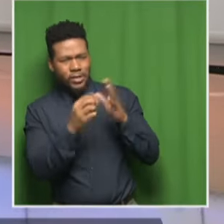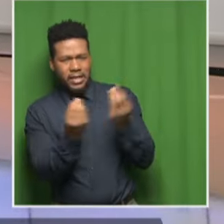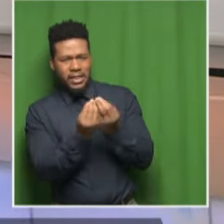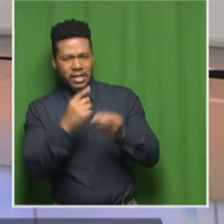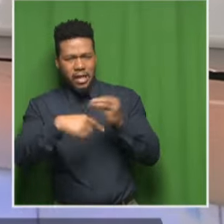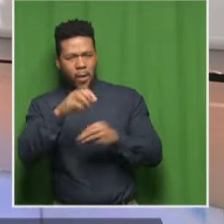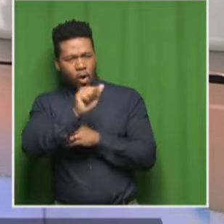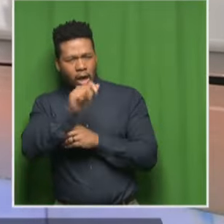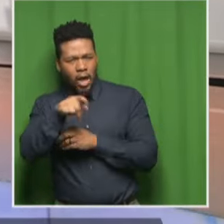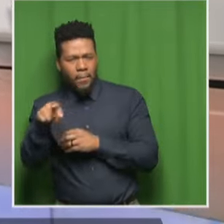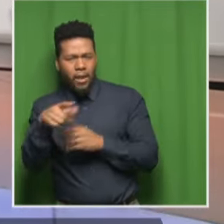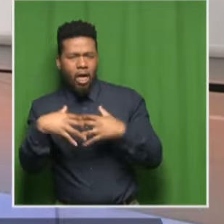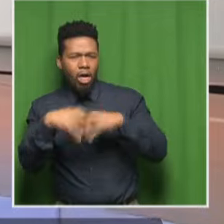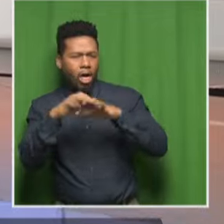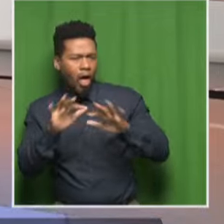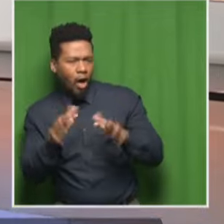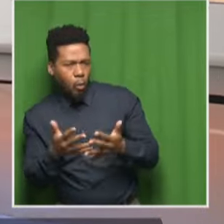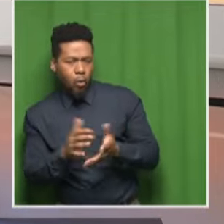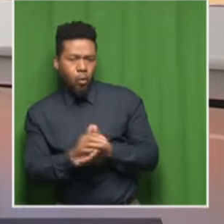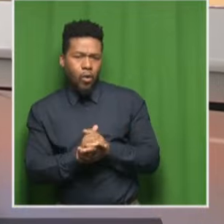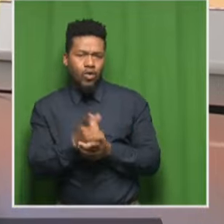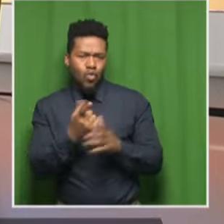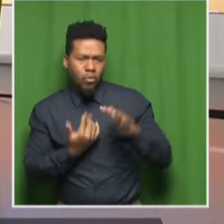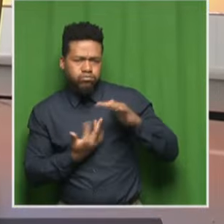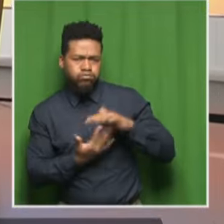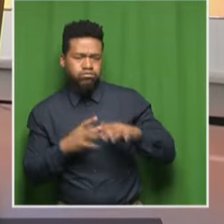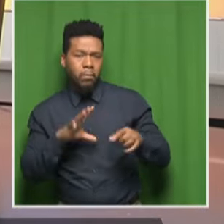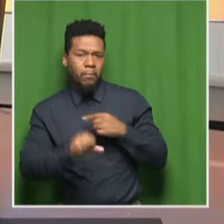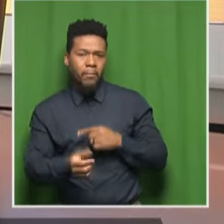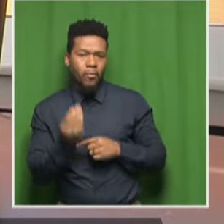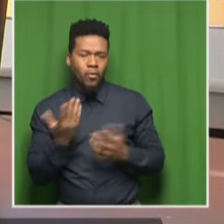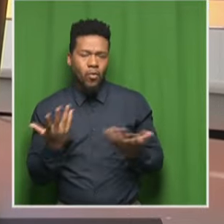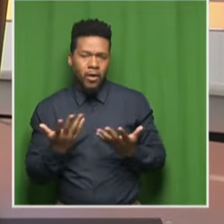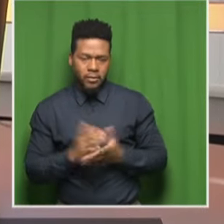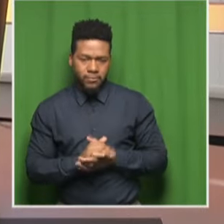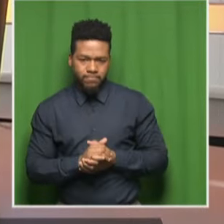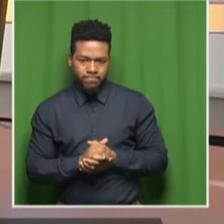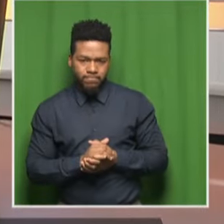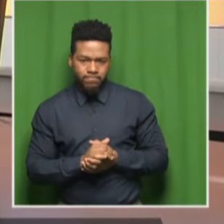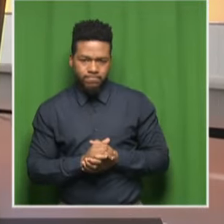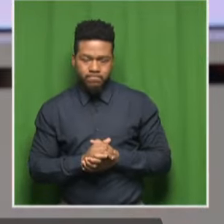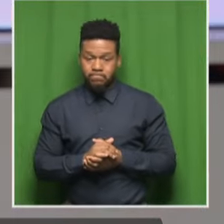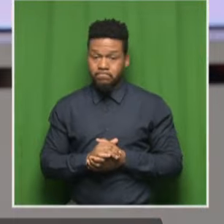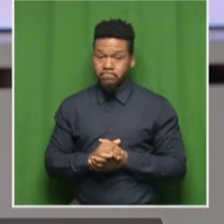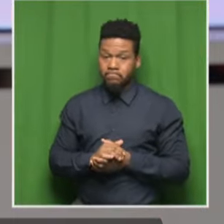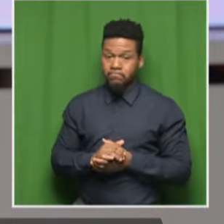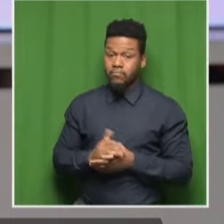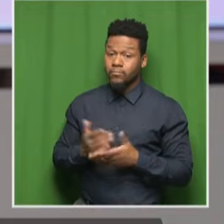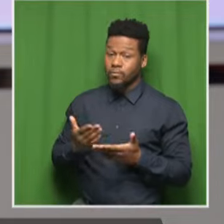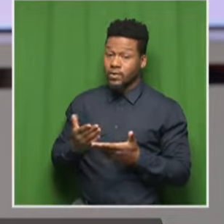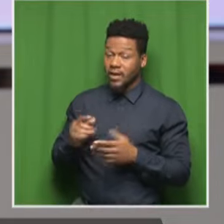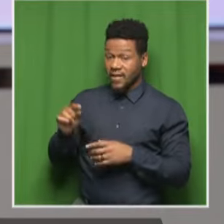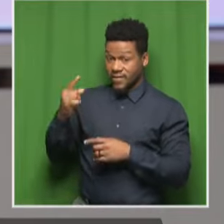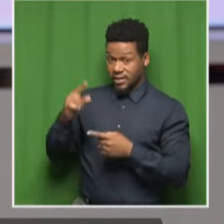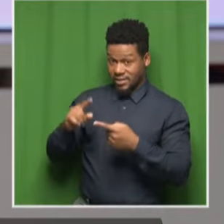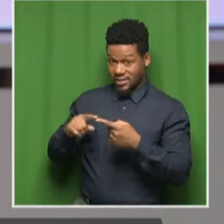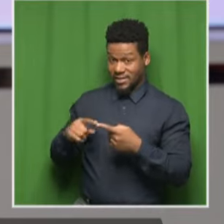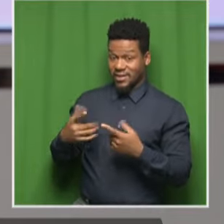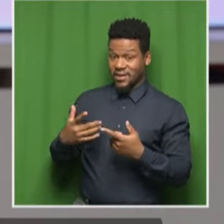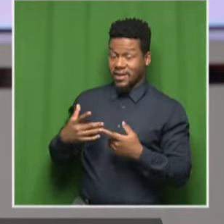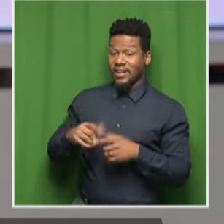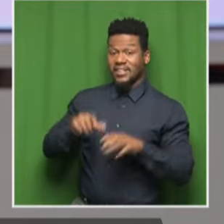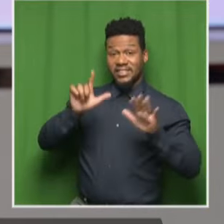to be. Talk us through, what transpired on that end. Okay, so first things first, it's taken me personally